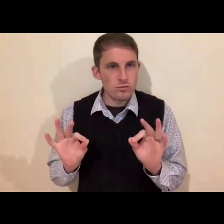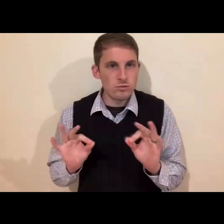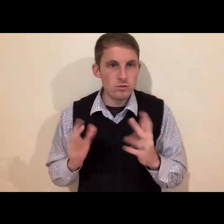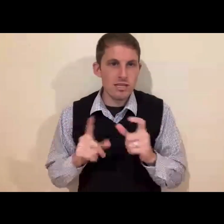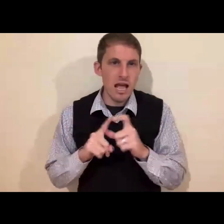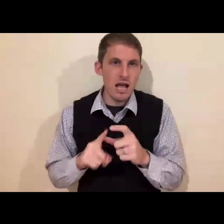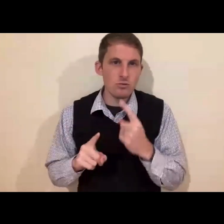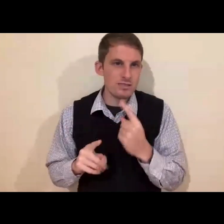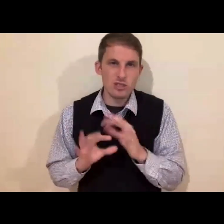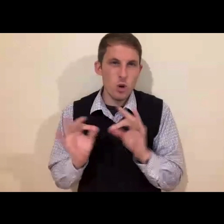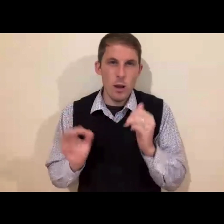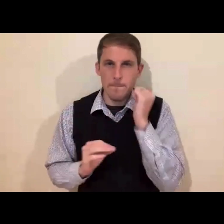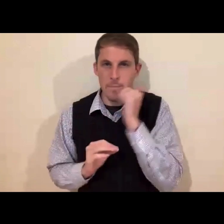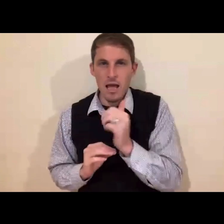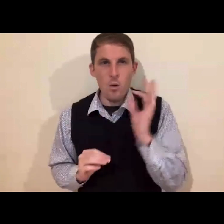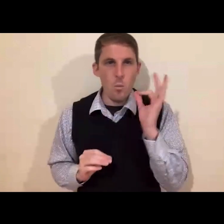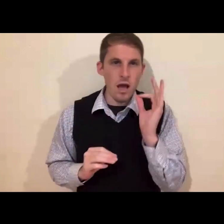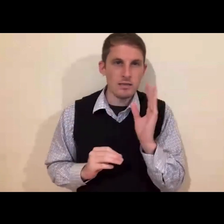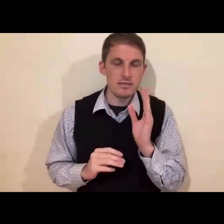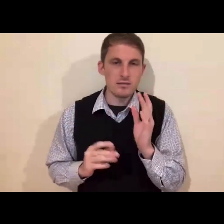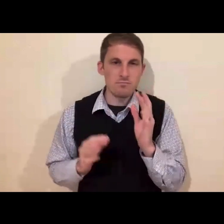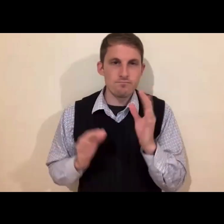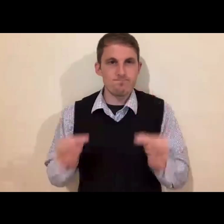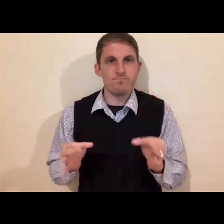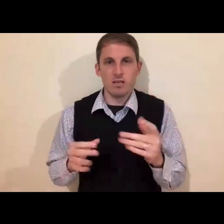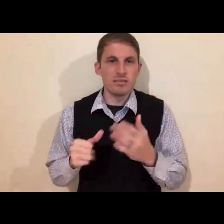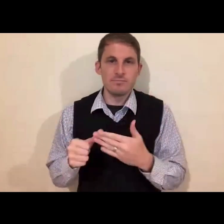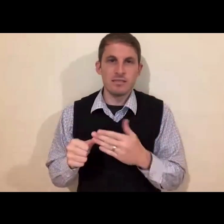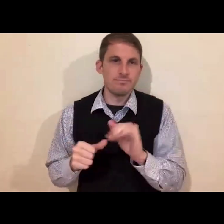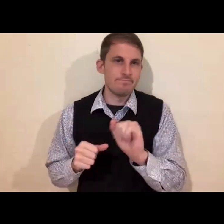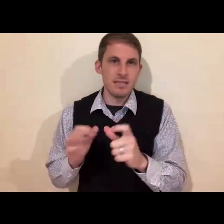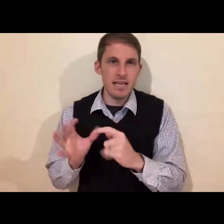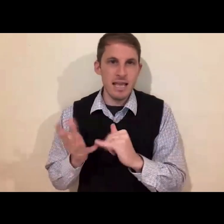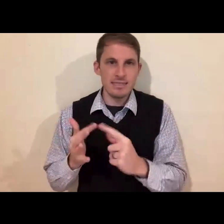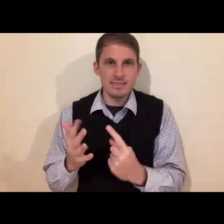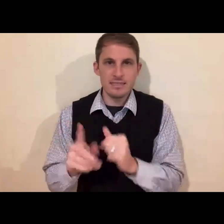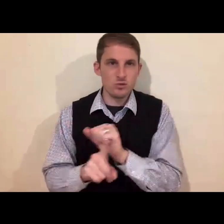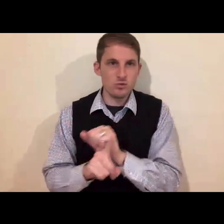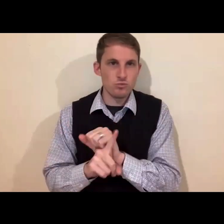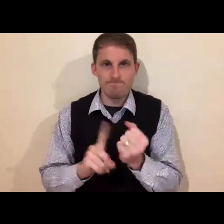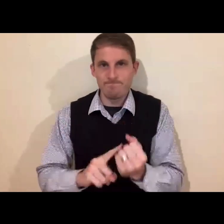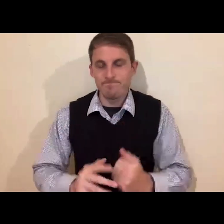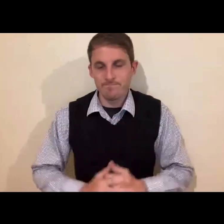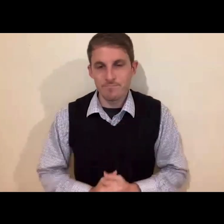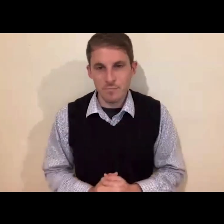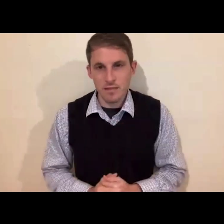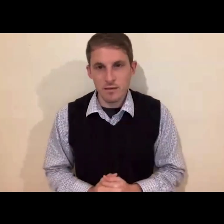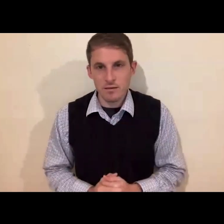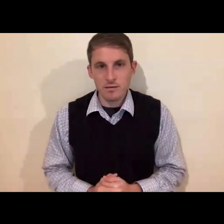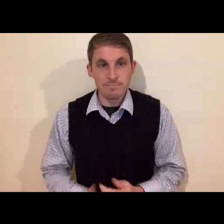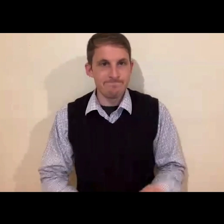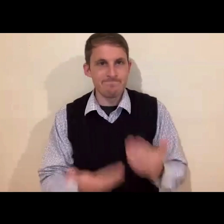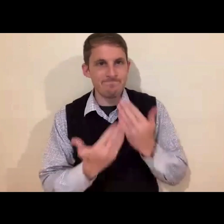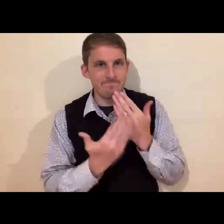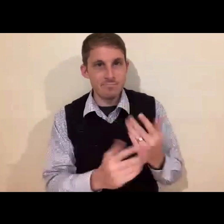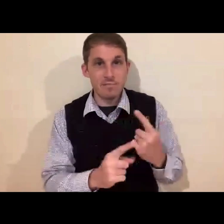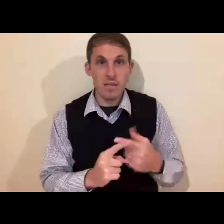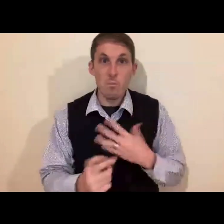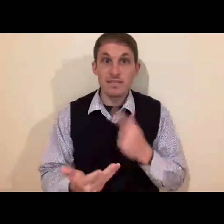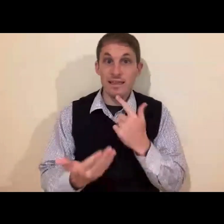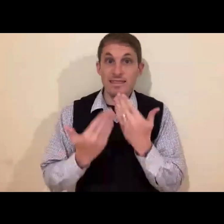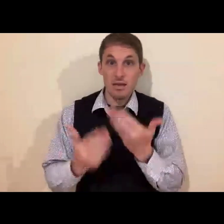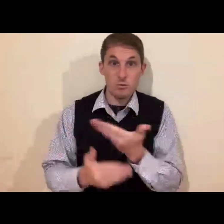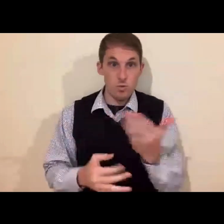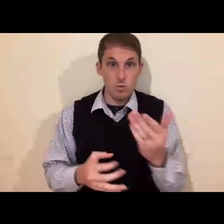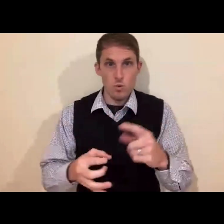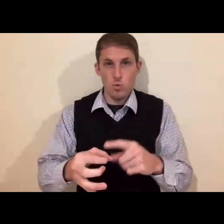say black and white on a case-by-case basis. Thank you, Michael. I just want to say thanks for all the questions that are coming